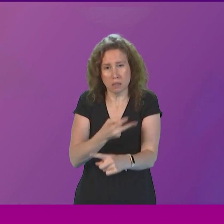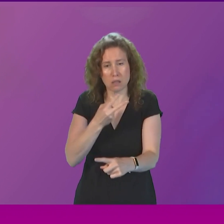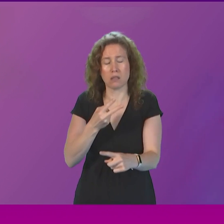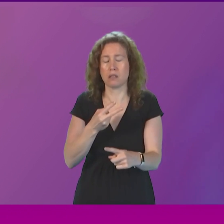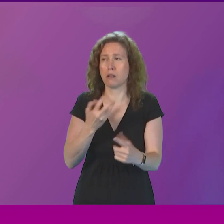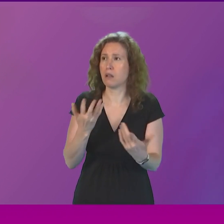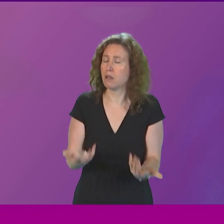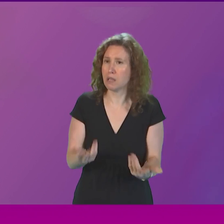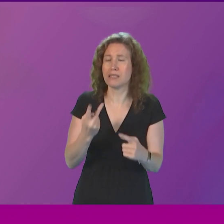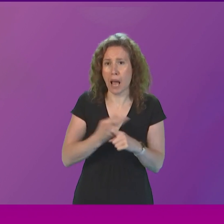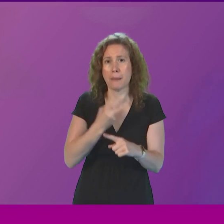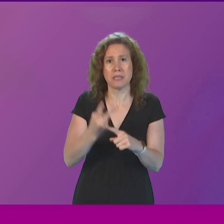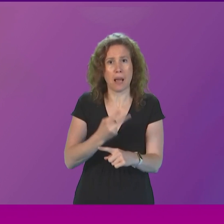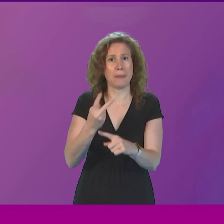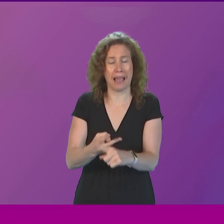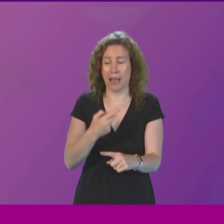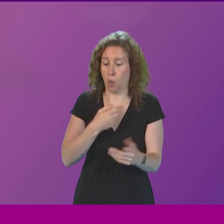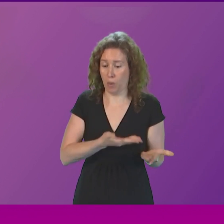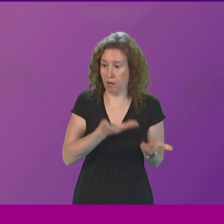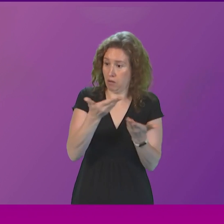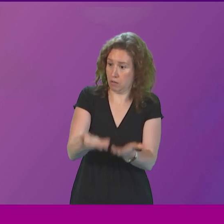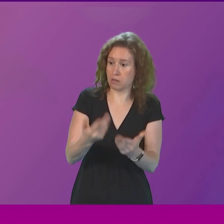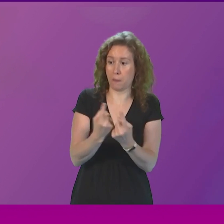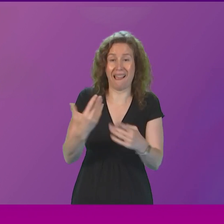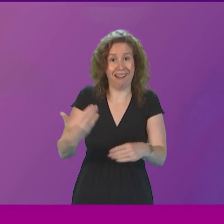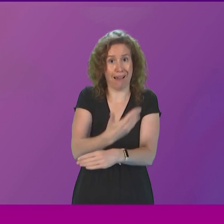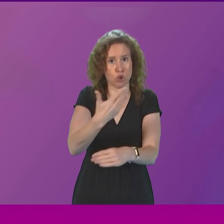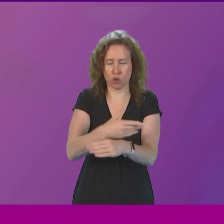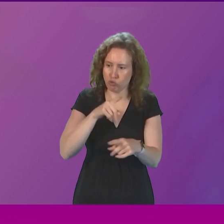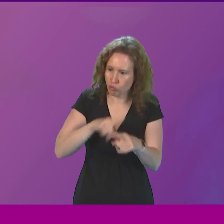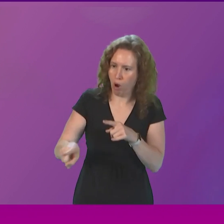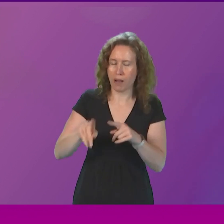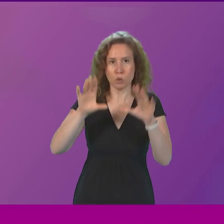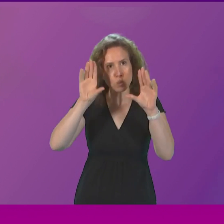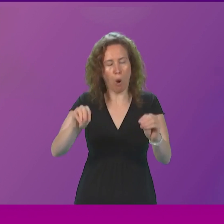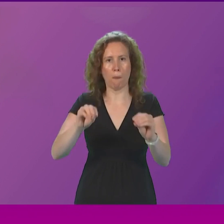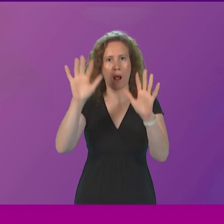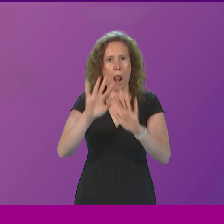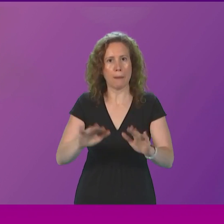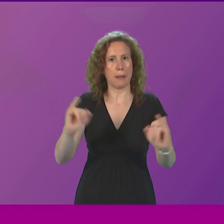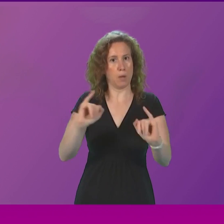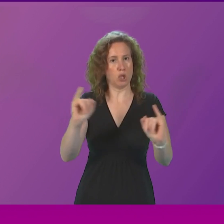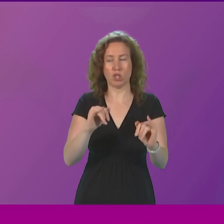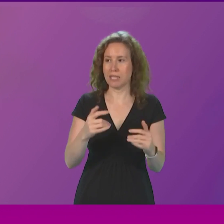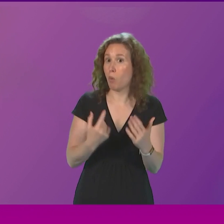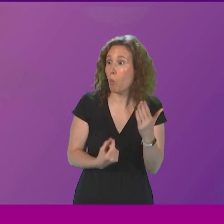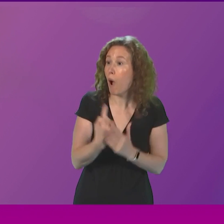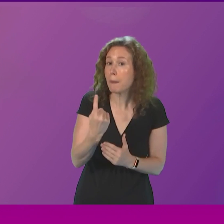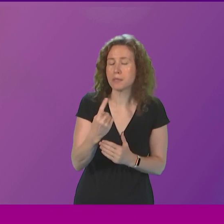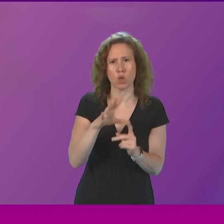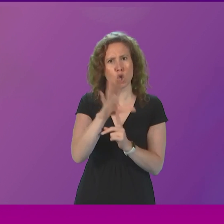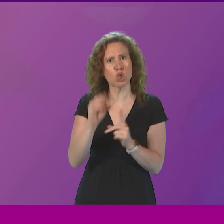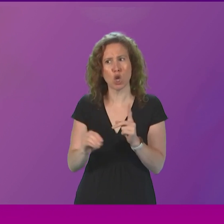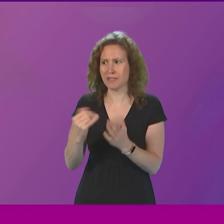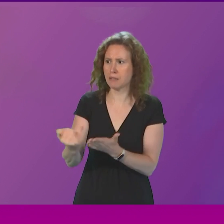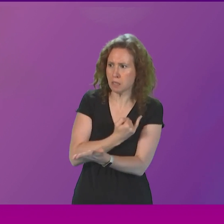again, presiding officer, when we bring forward action to tackle that climate emergency, where are they, the Conservatives?